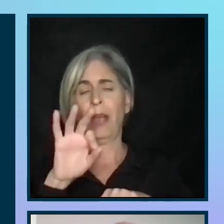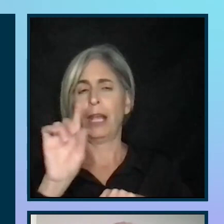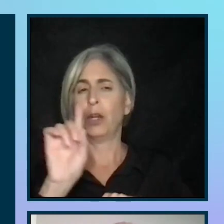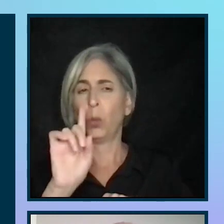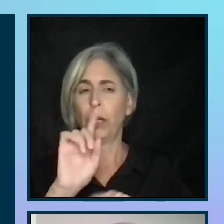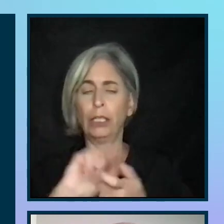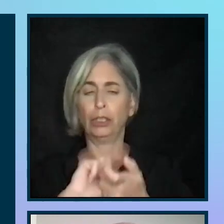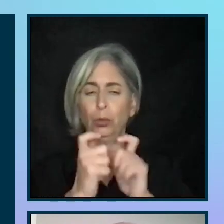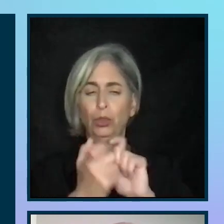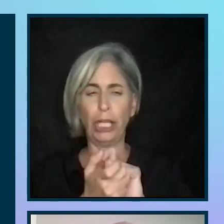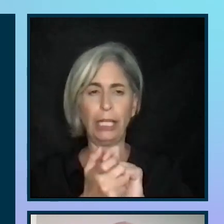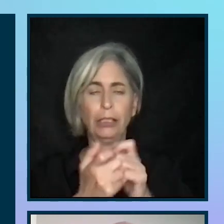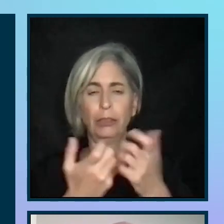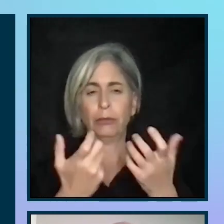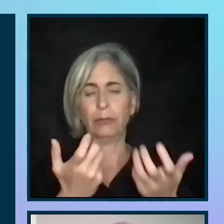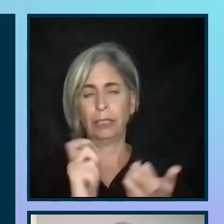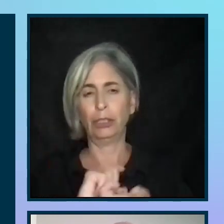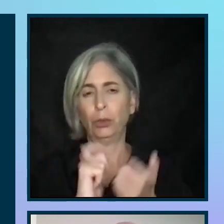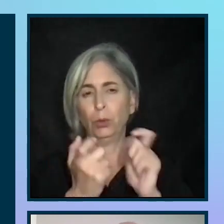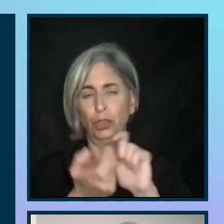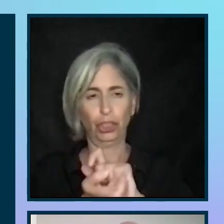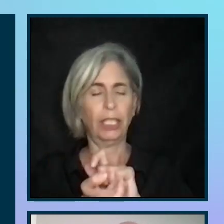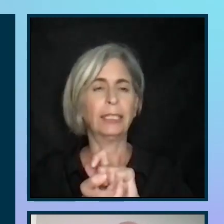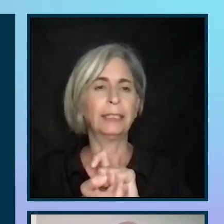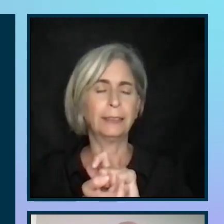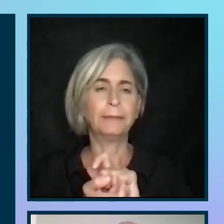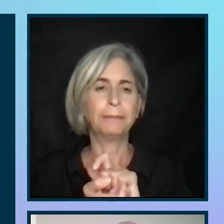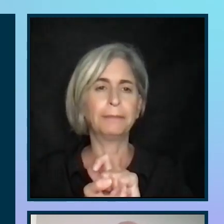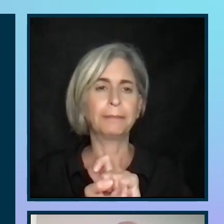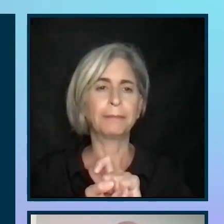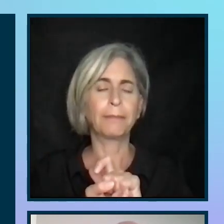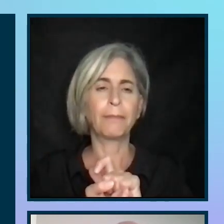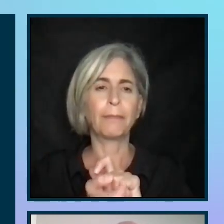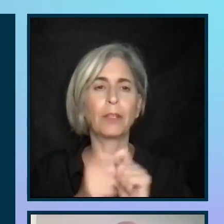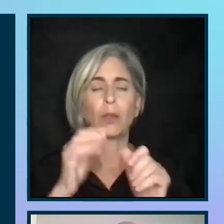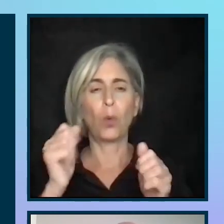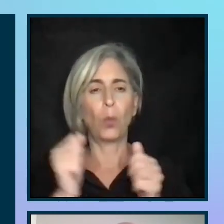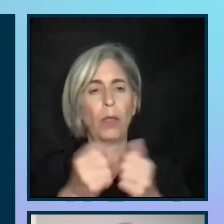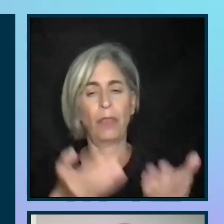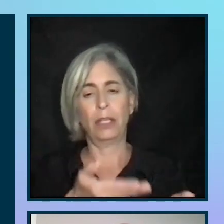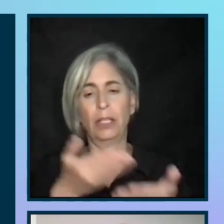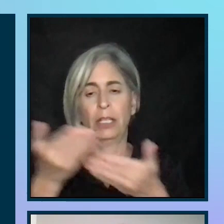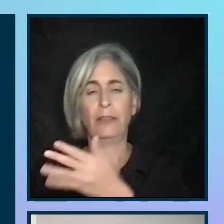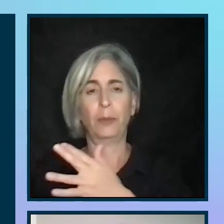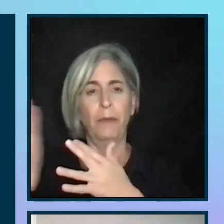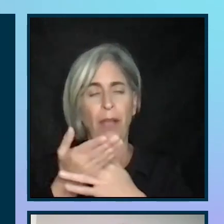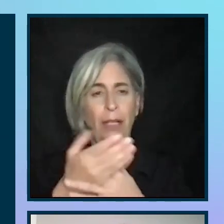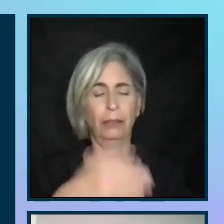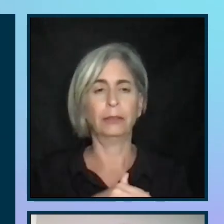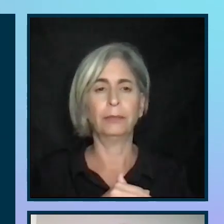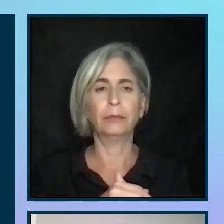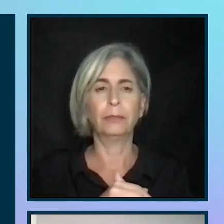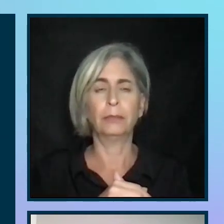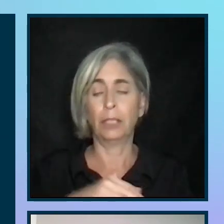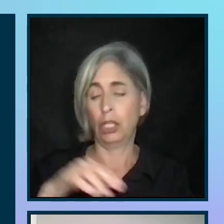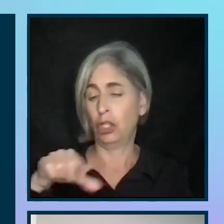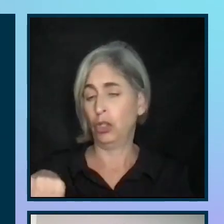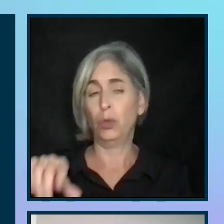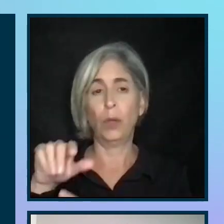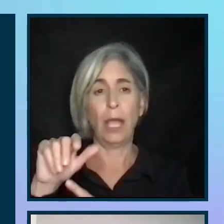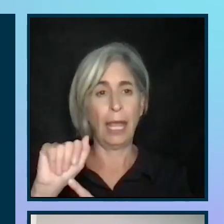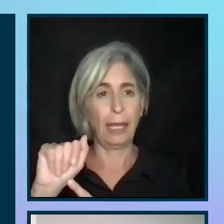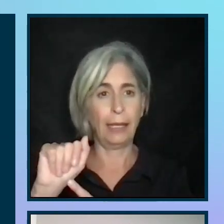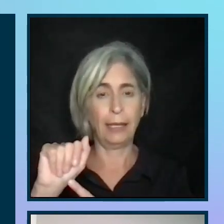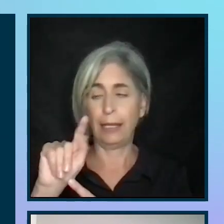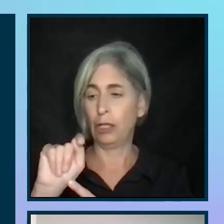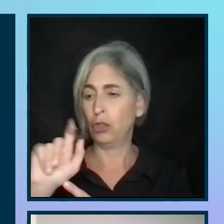making changes, making adjustments in the deliverable file. And our QA suite